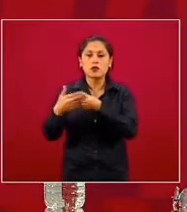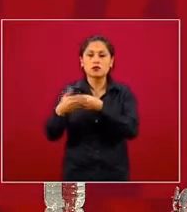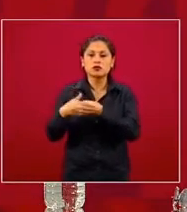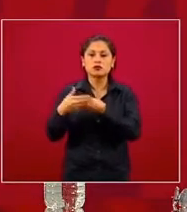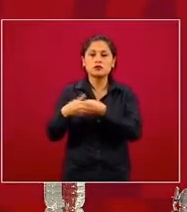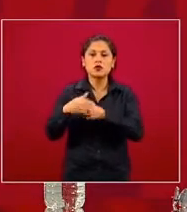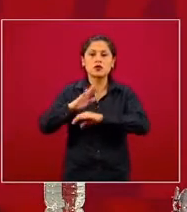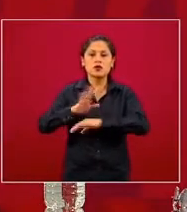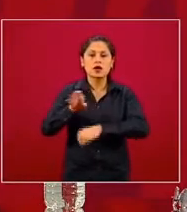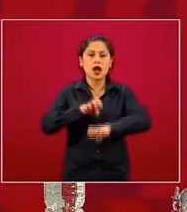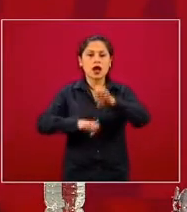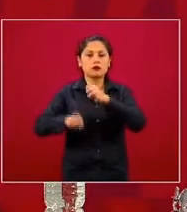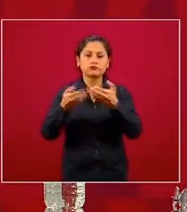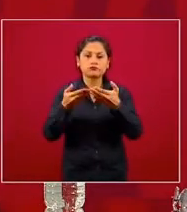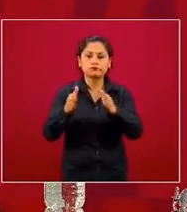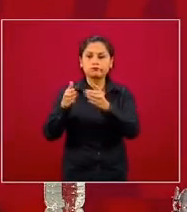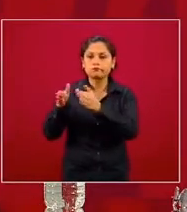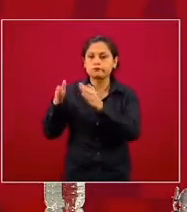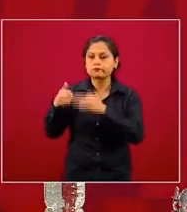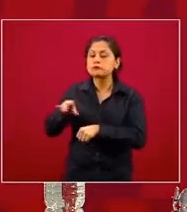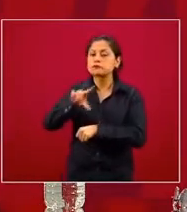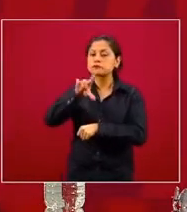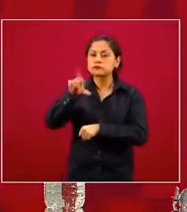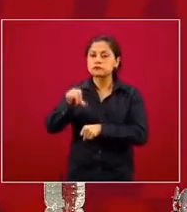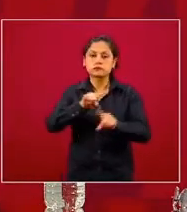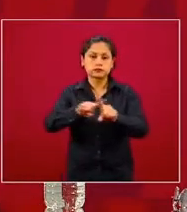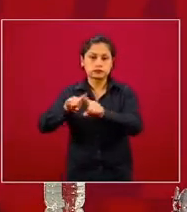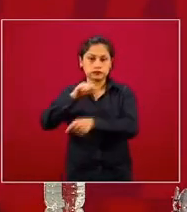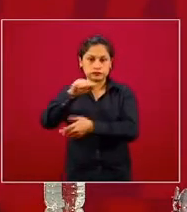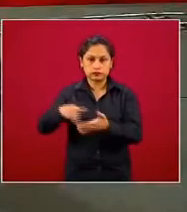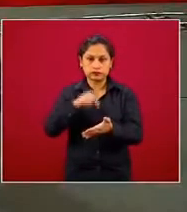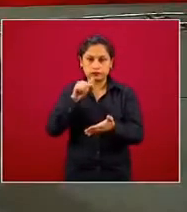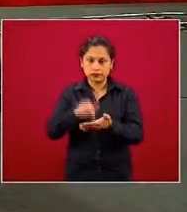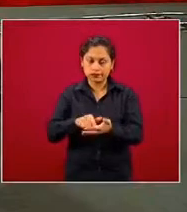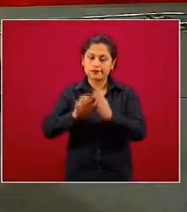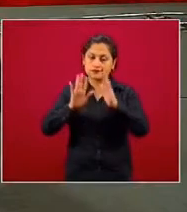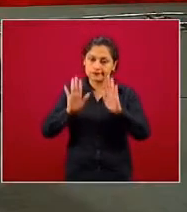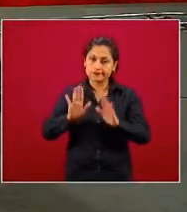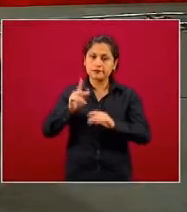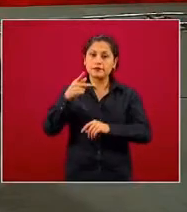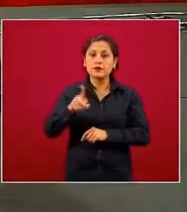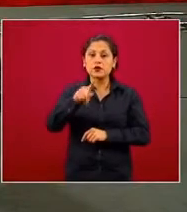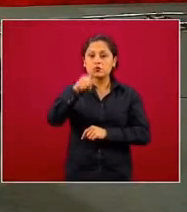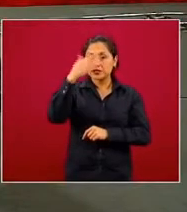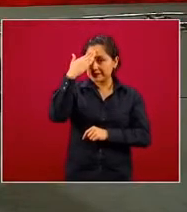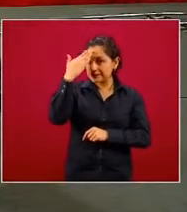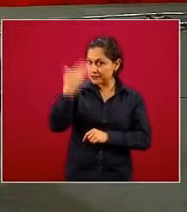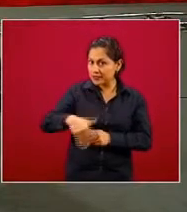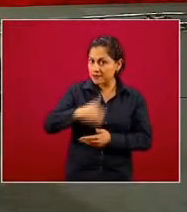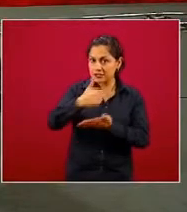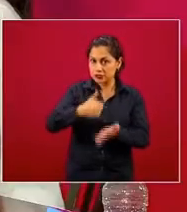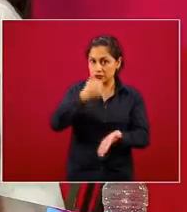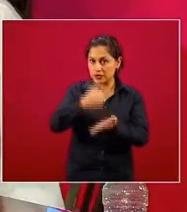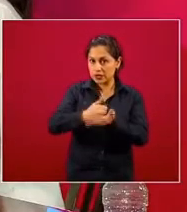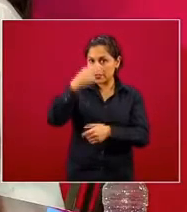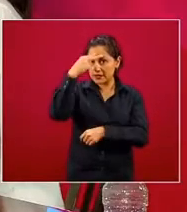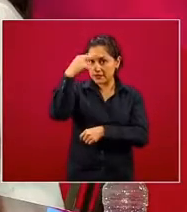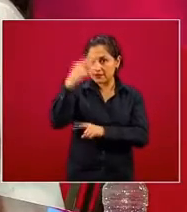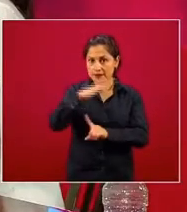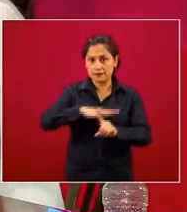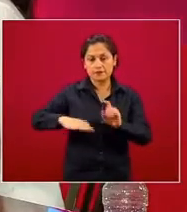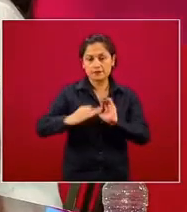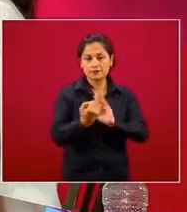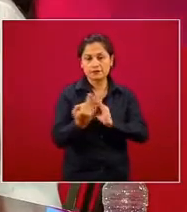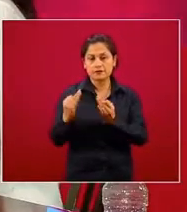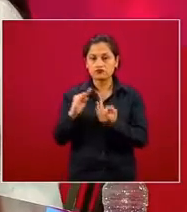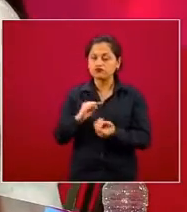sociales well en el aware país. of, Como the ustedes saben, Mexican la city zona is the one with the metropolitana de highest México contagious es rate. ahora la de mayor contagio. And based on the condition